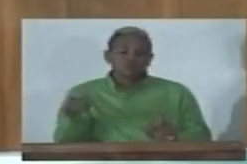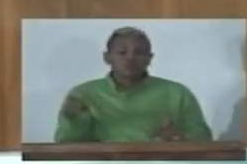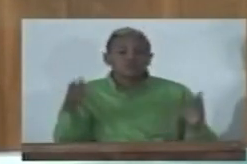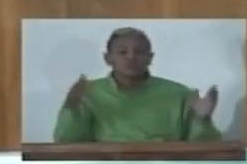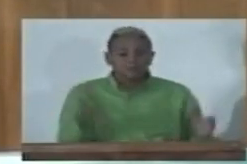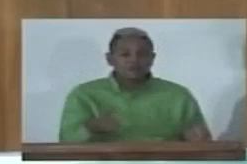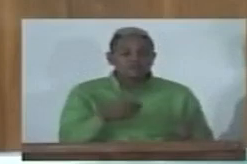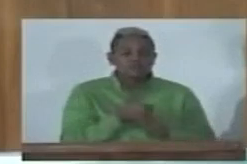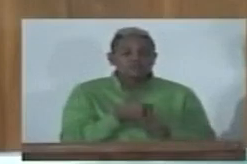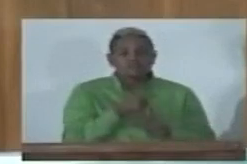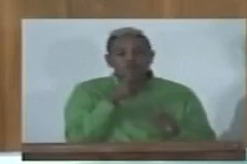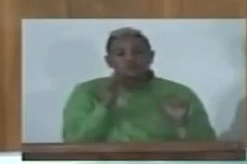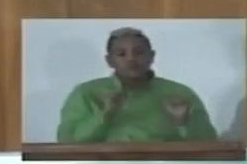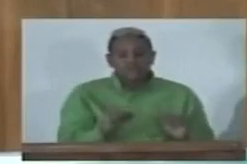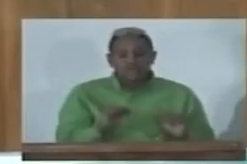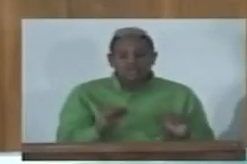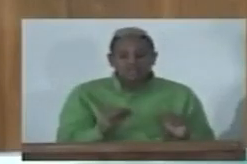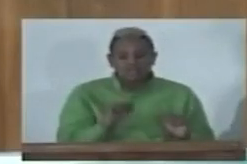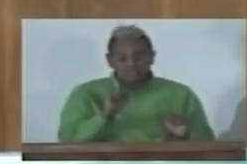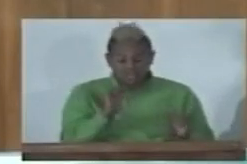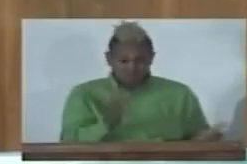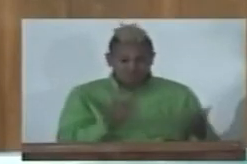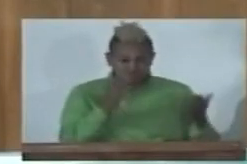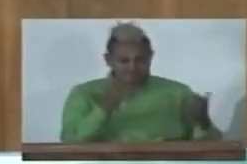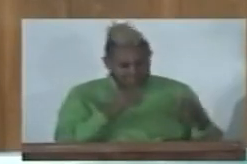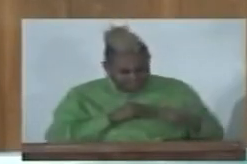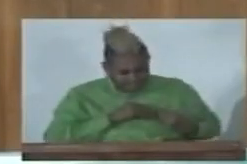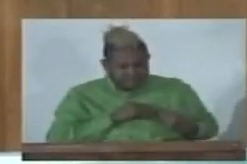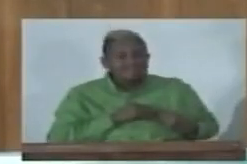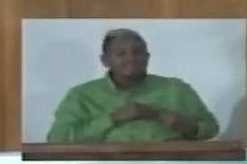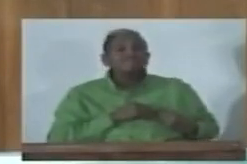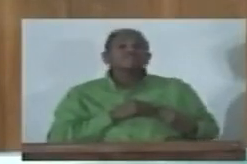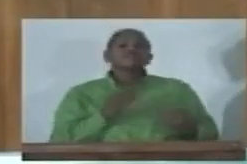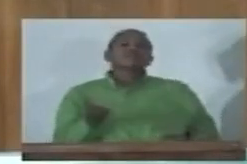person who can take that recommendation to